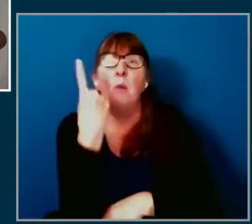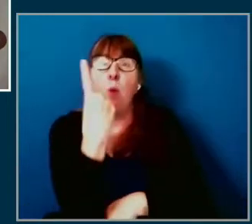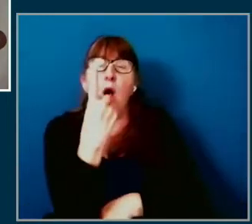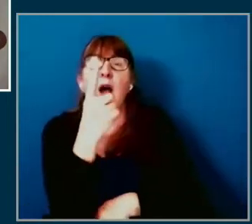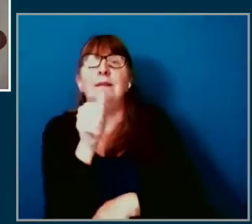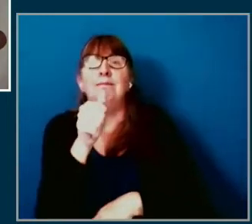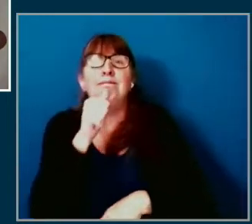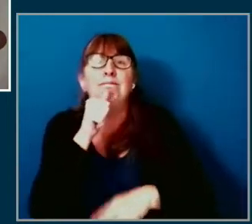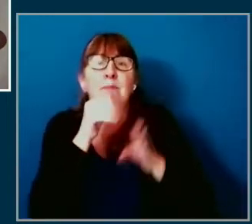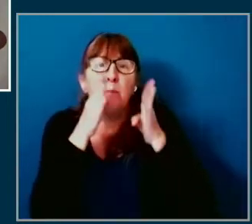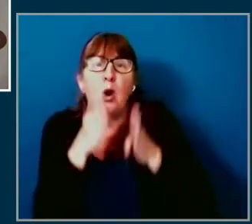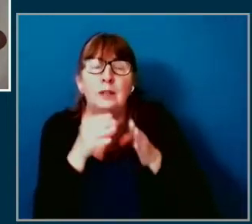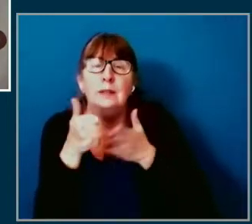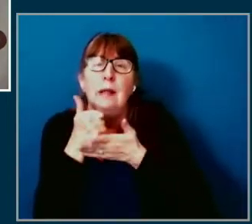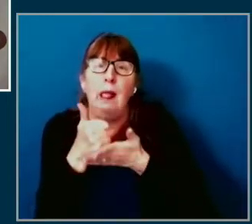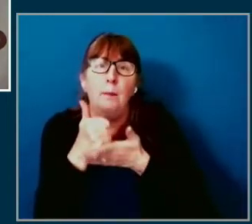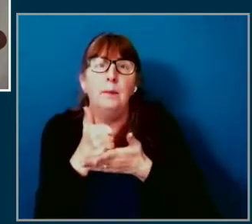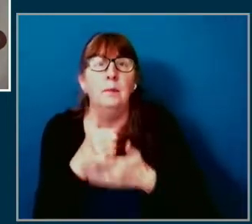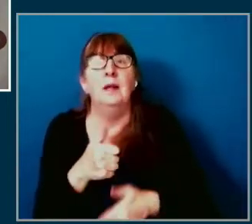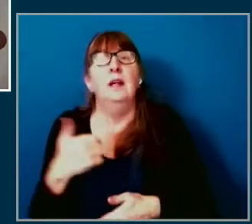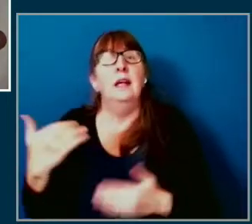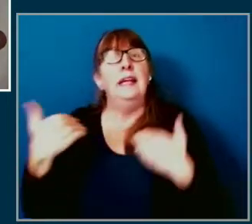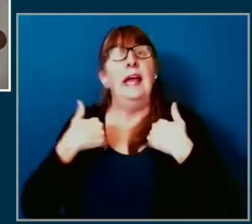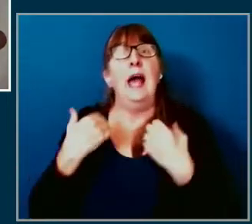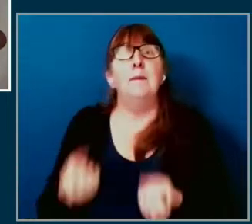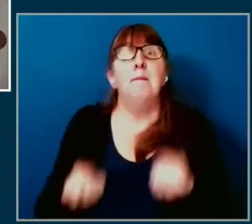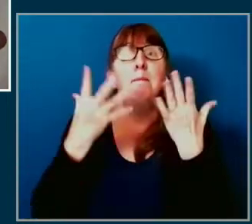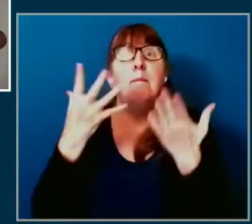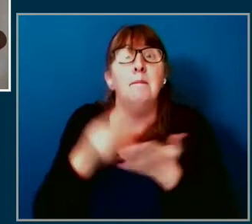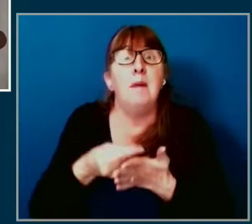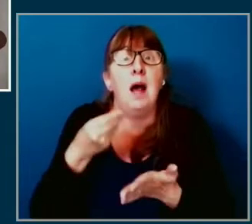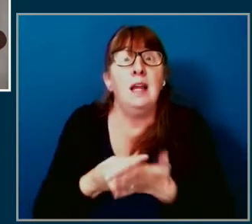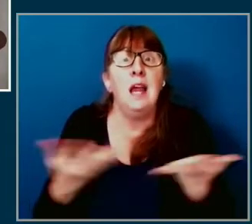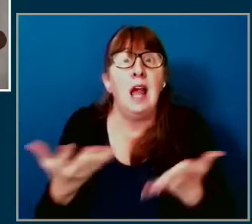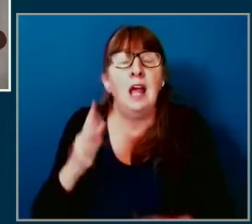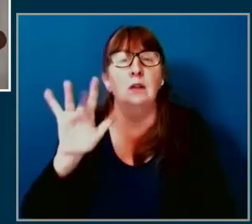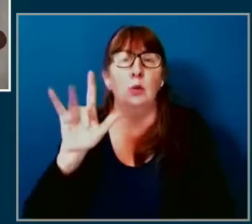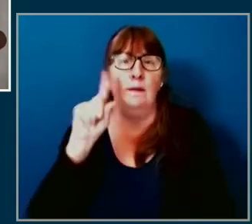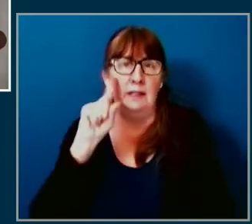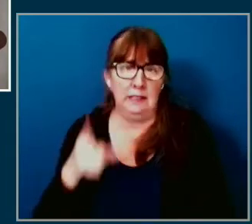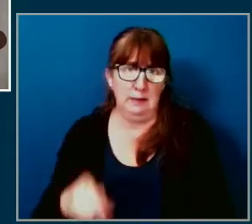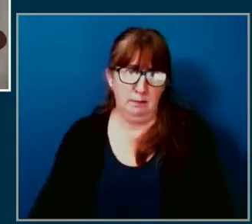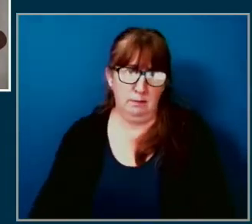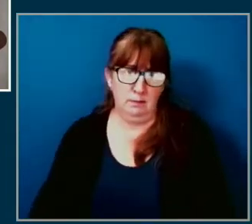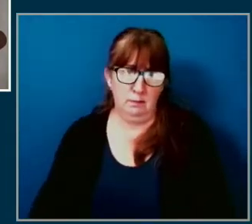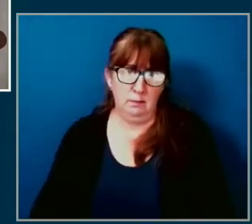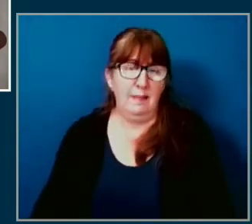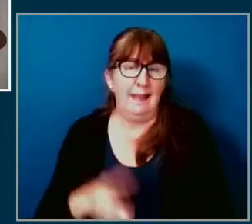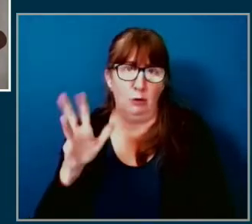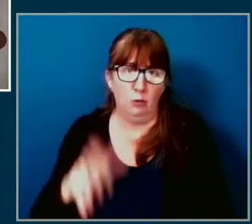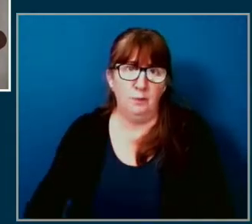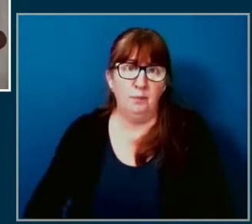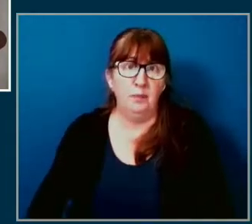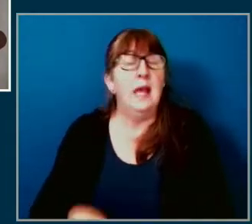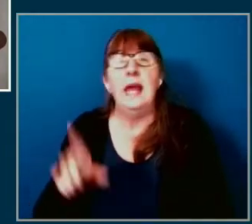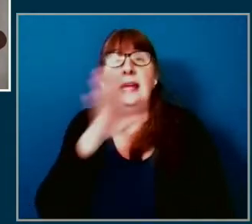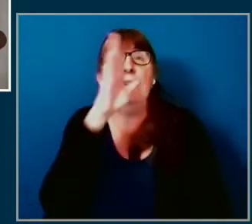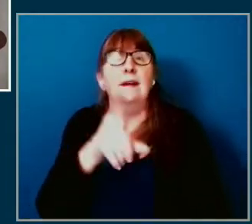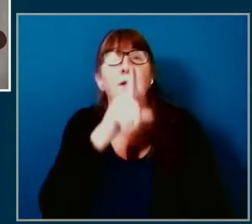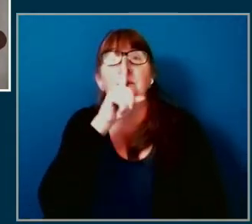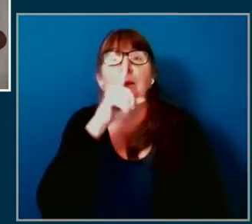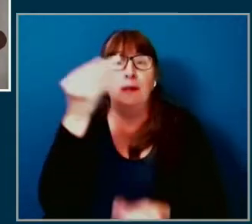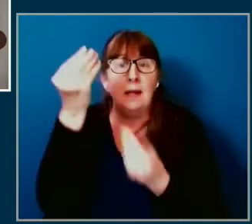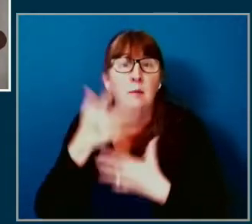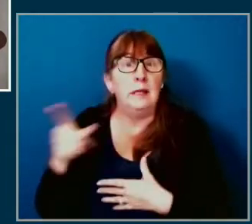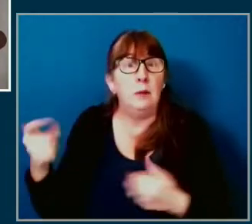had a quarter in his pocket, and though he would never actually tell me this, he was scared. He knew no one.